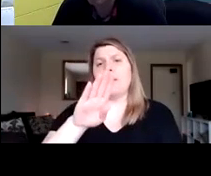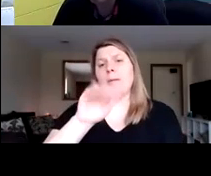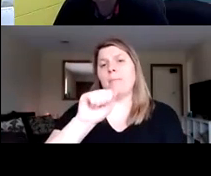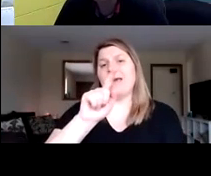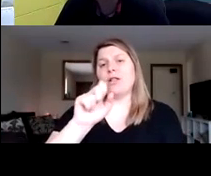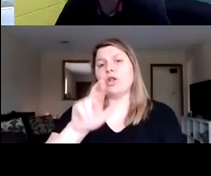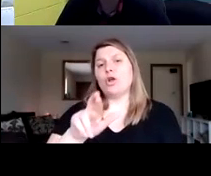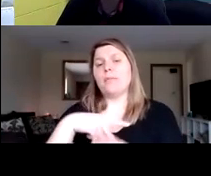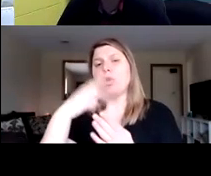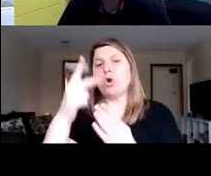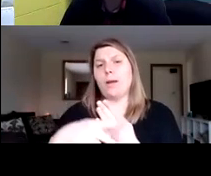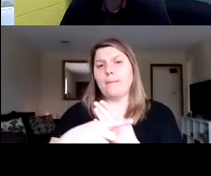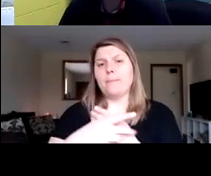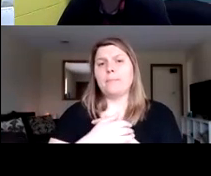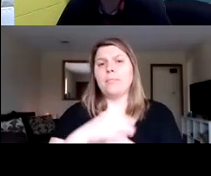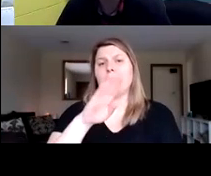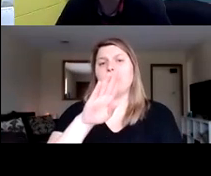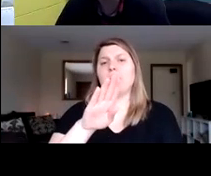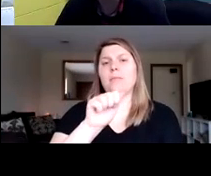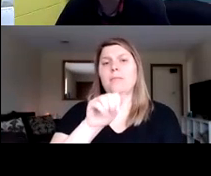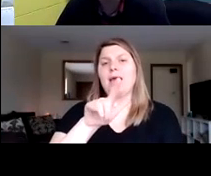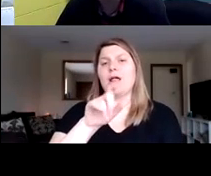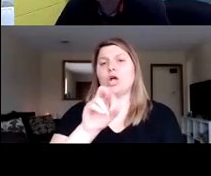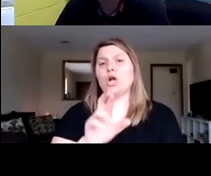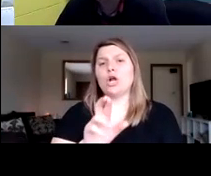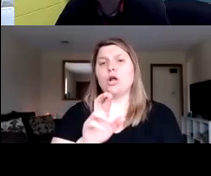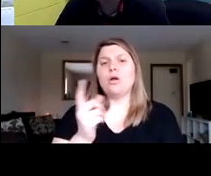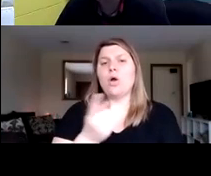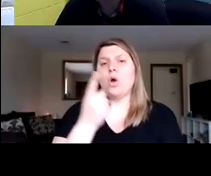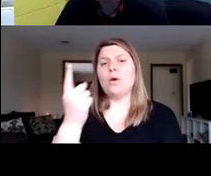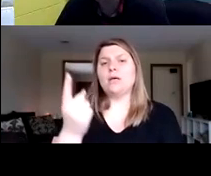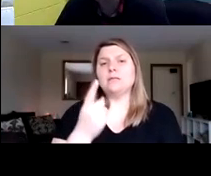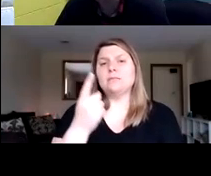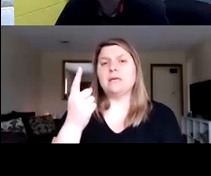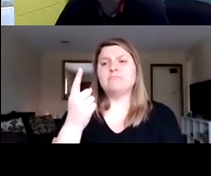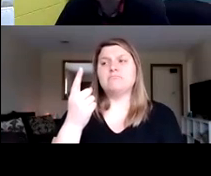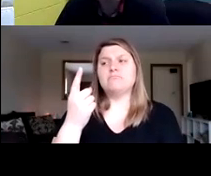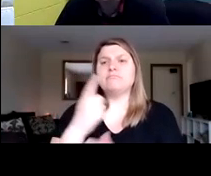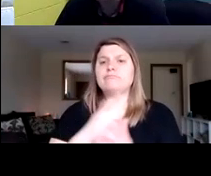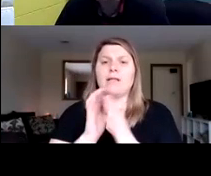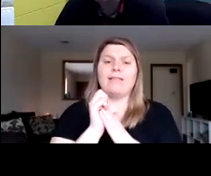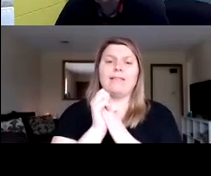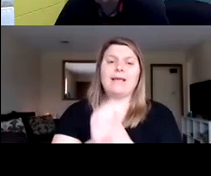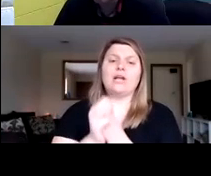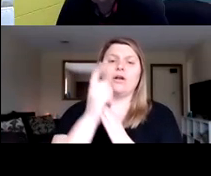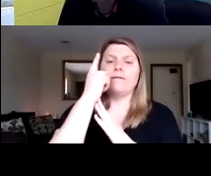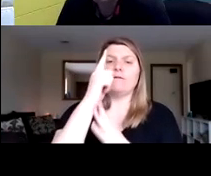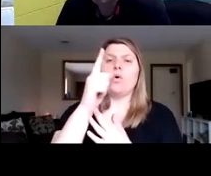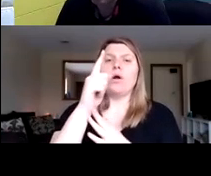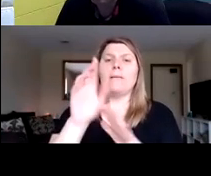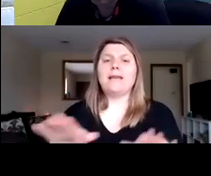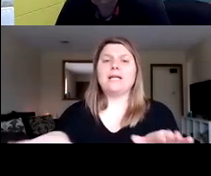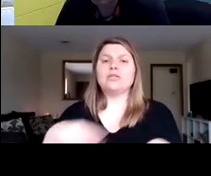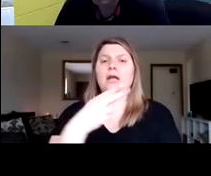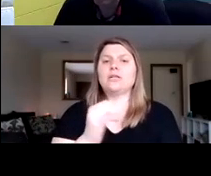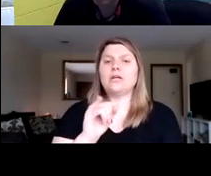program, and Baylor's always been a leader of pediatric HIV care throughout Eastern Africa. Children's